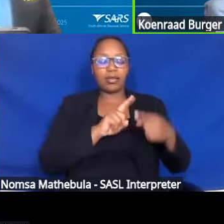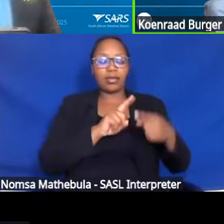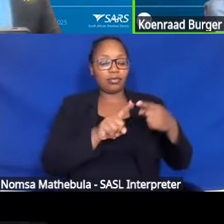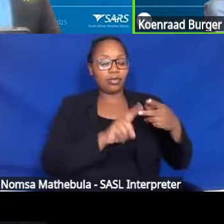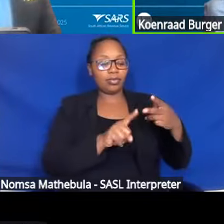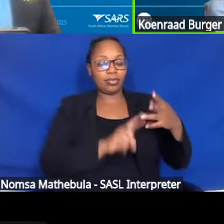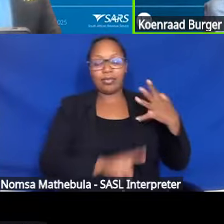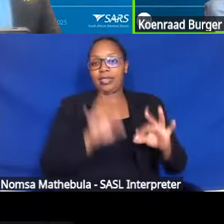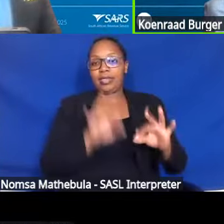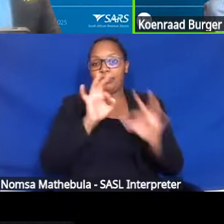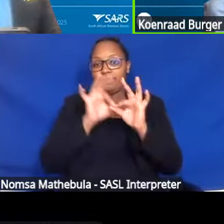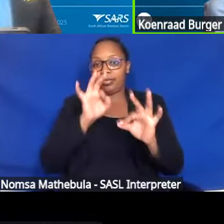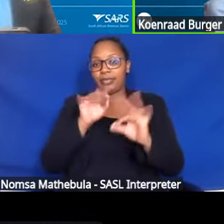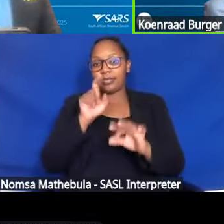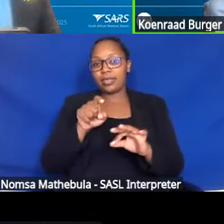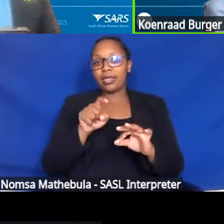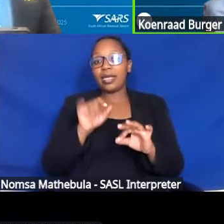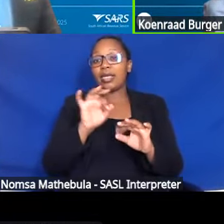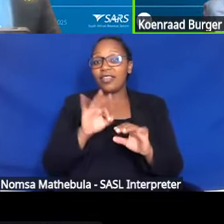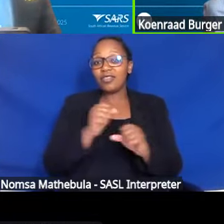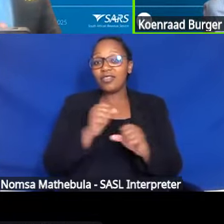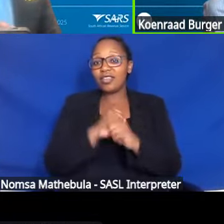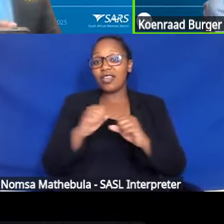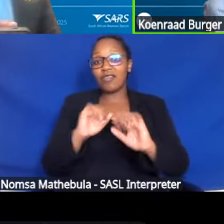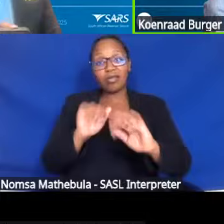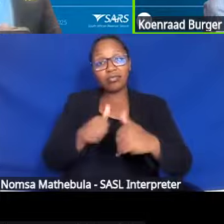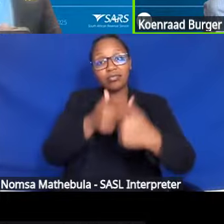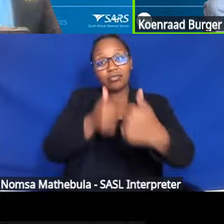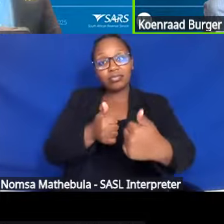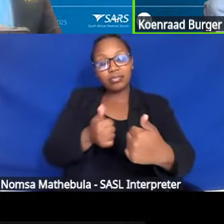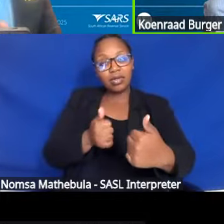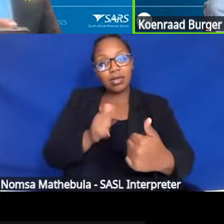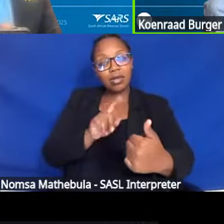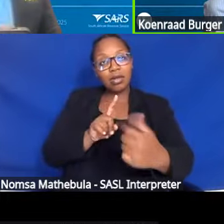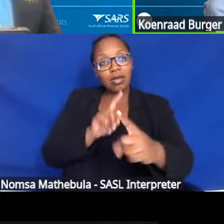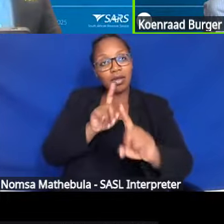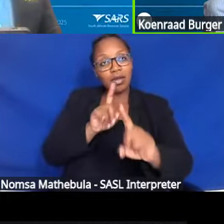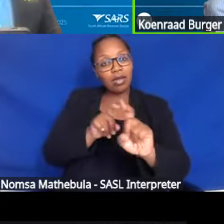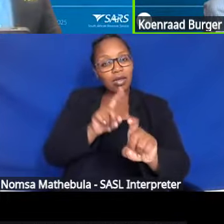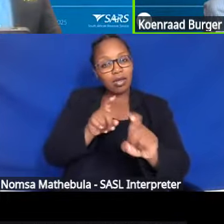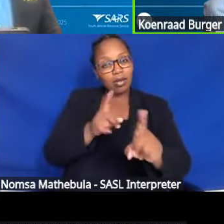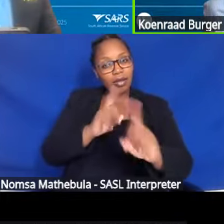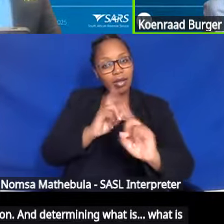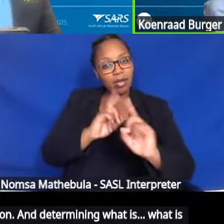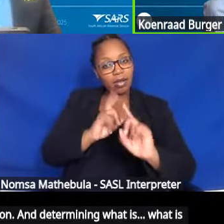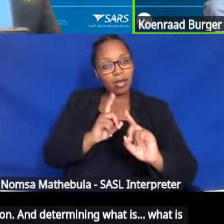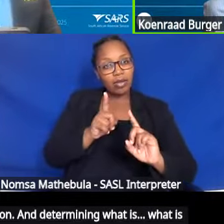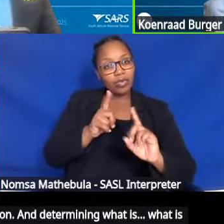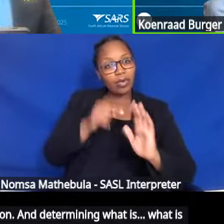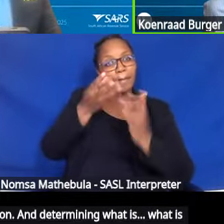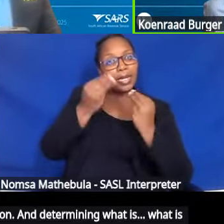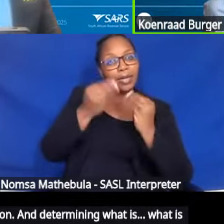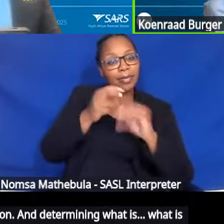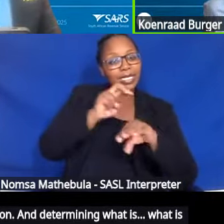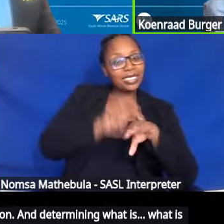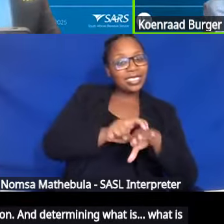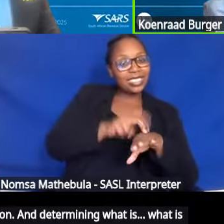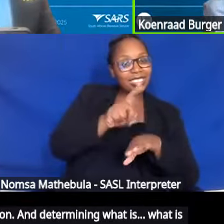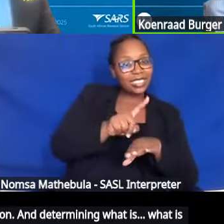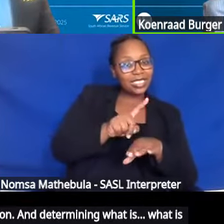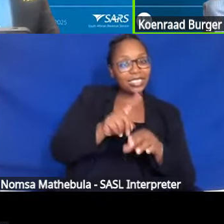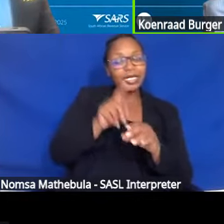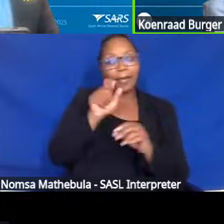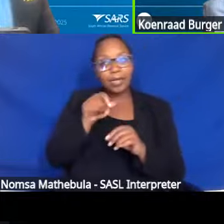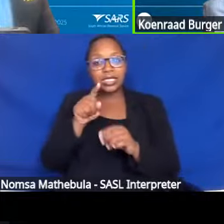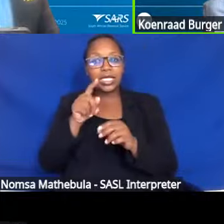with the person and determining what is the need and what is what is